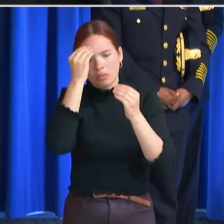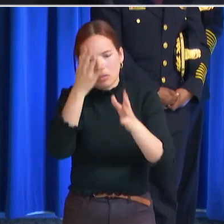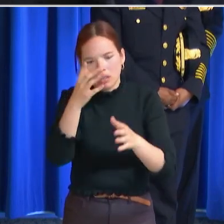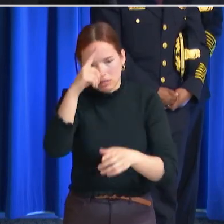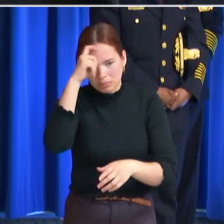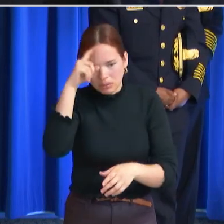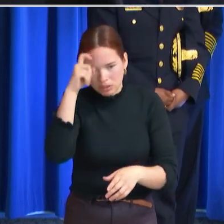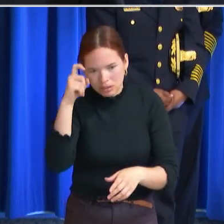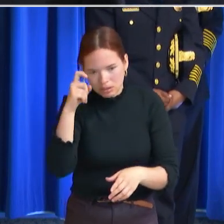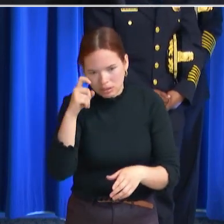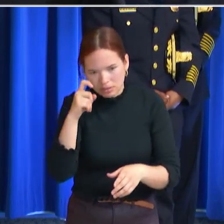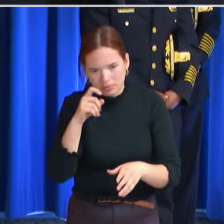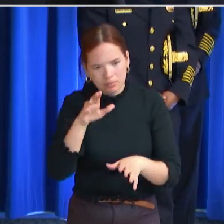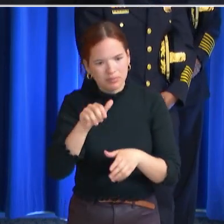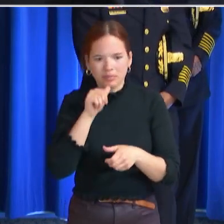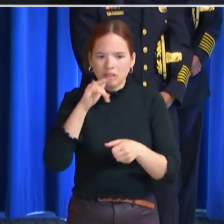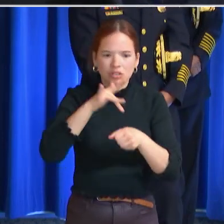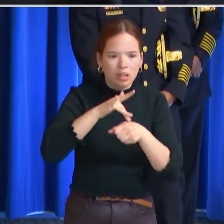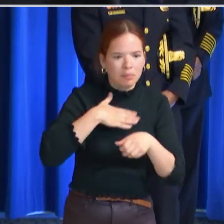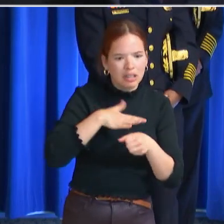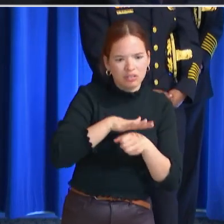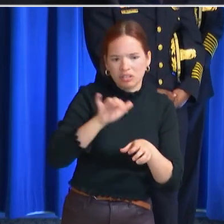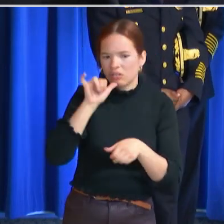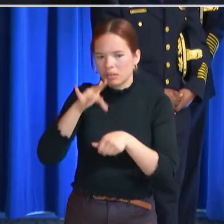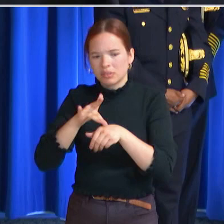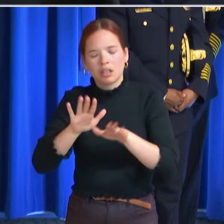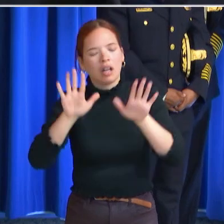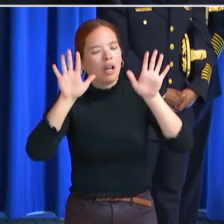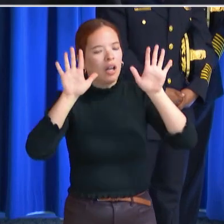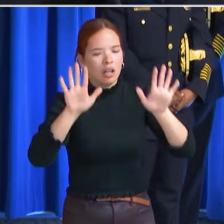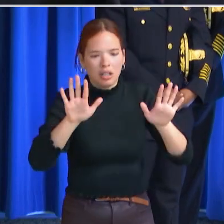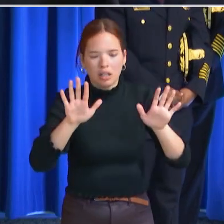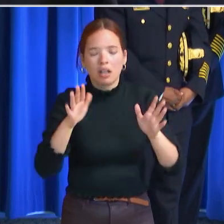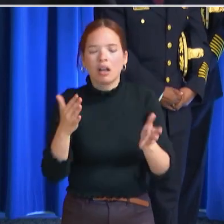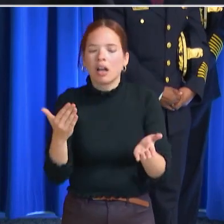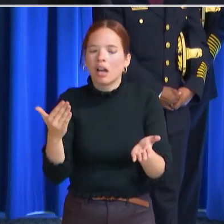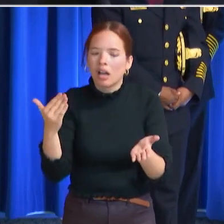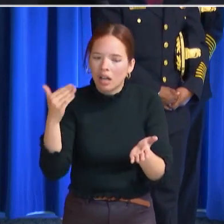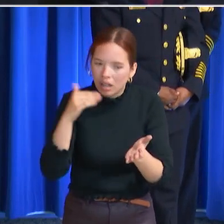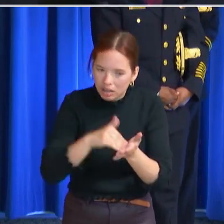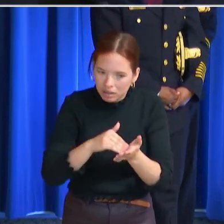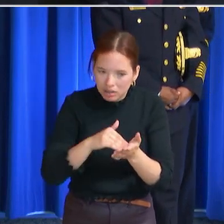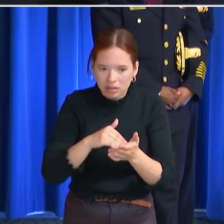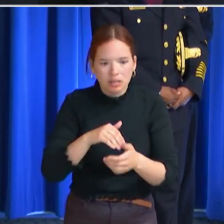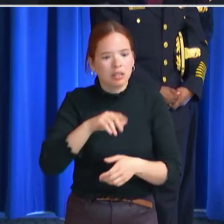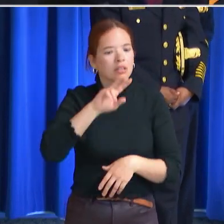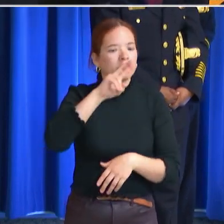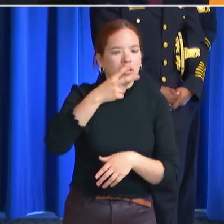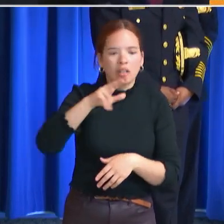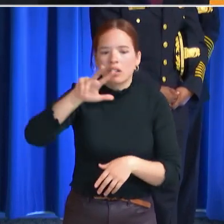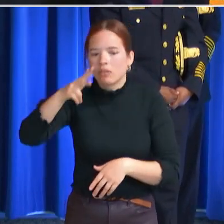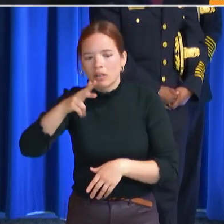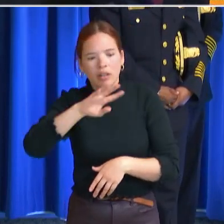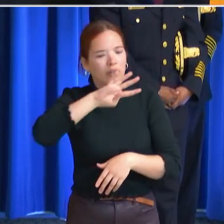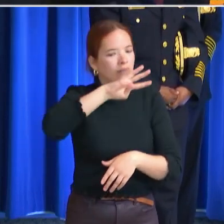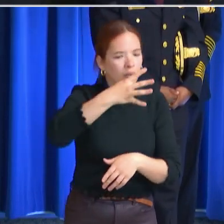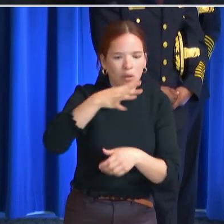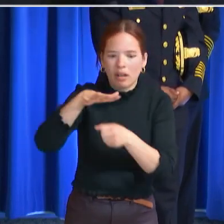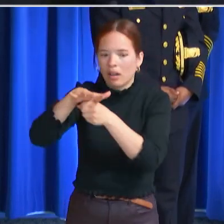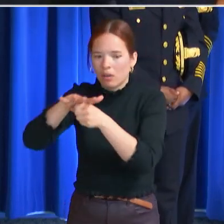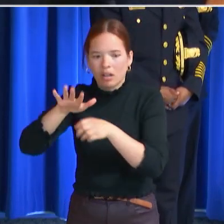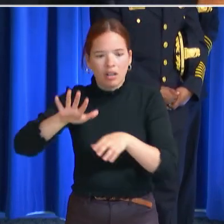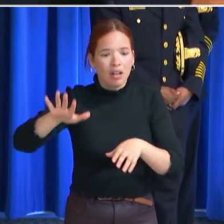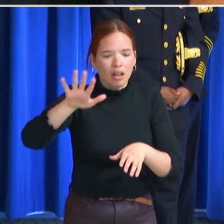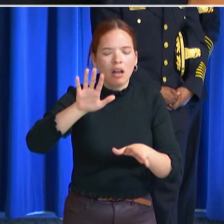hit my district, you didn't hit my district, you didn't hit my district. So this again, 2nd district, 1st district, 3rd district, 4th district, every district commander